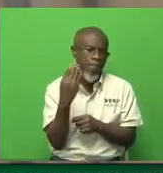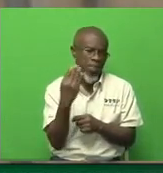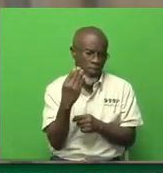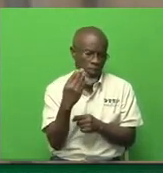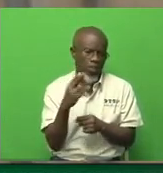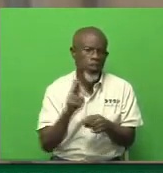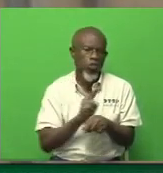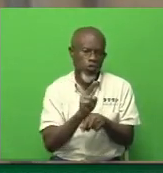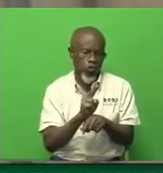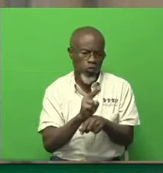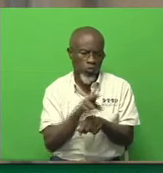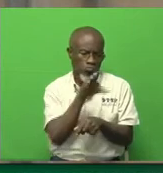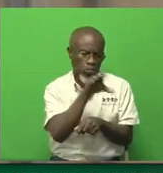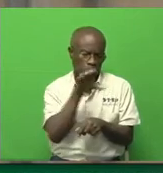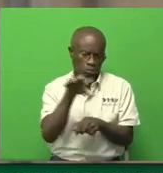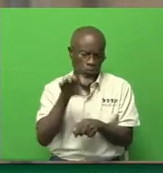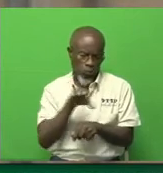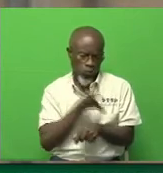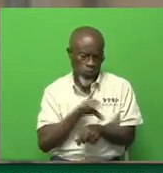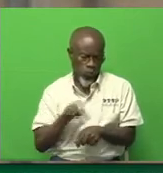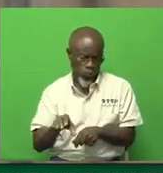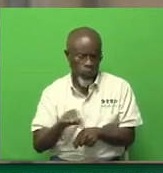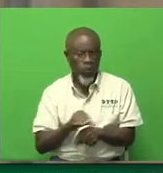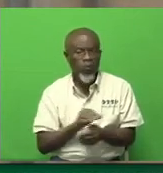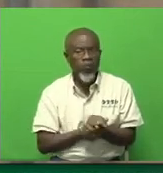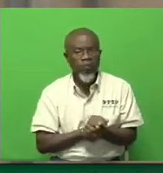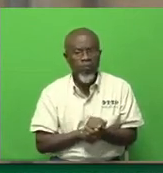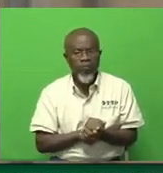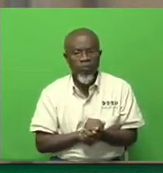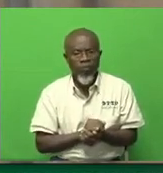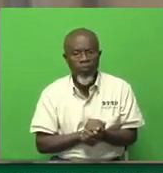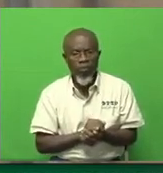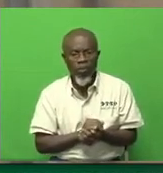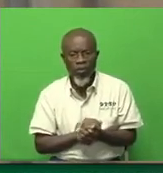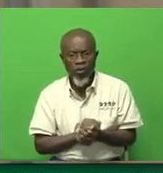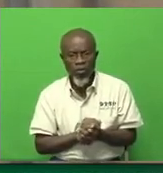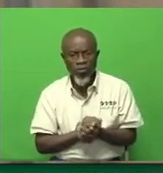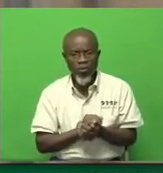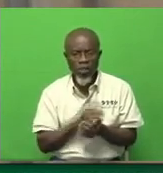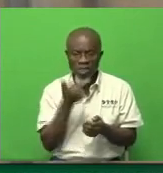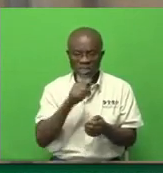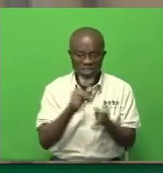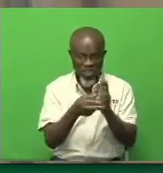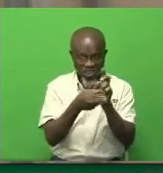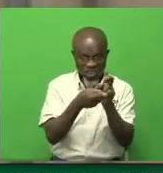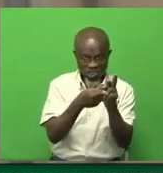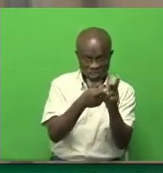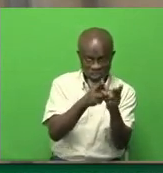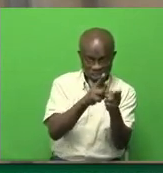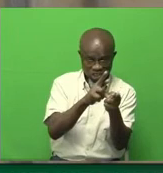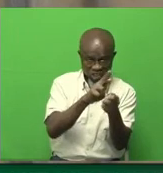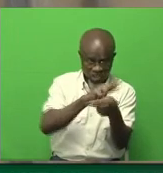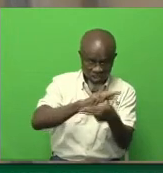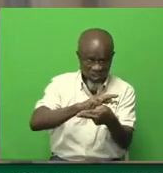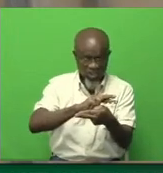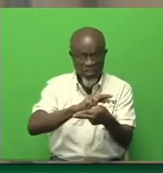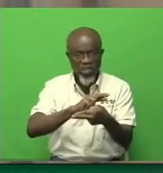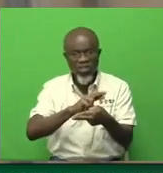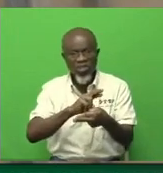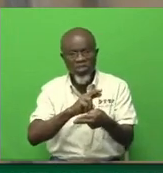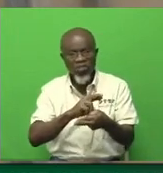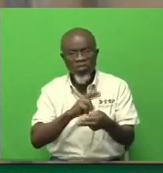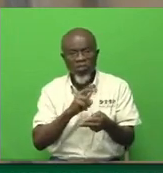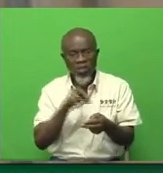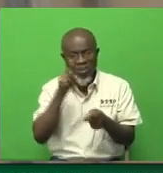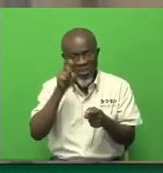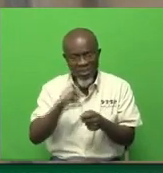another fact the reforms adjustments and trans emissions required to overcome the challenges we face in the education